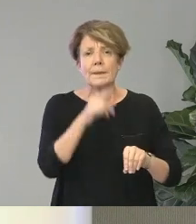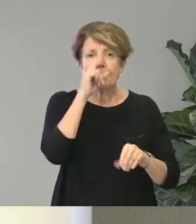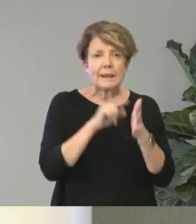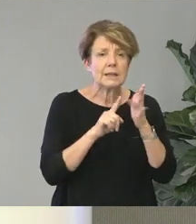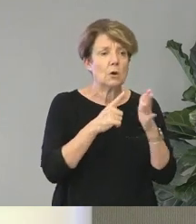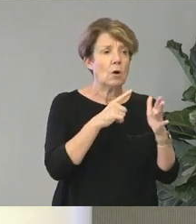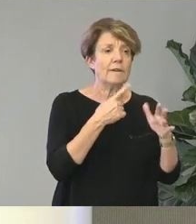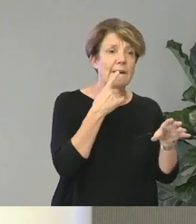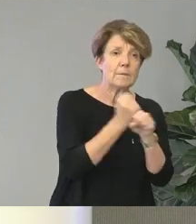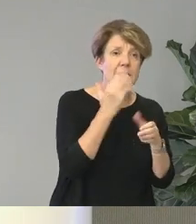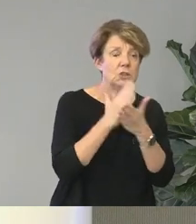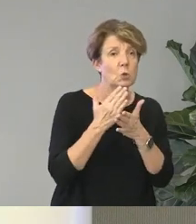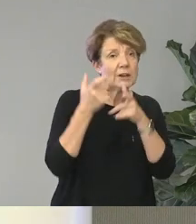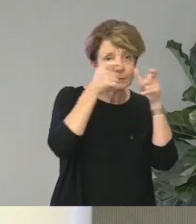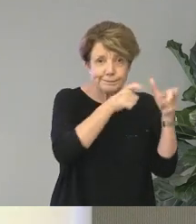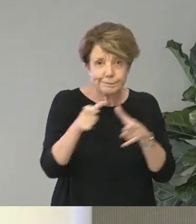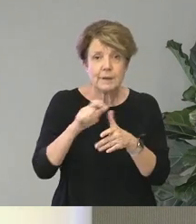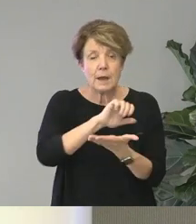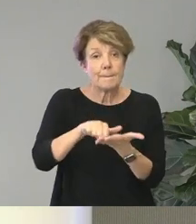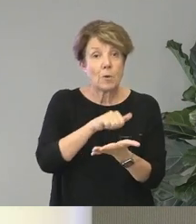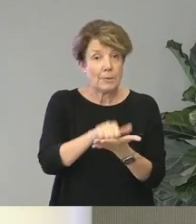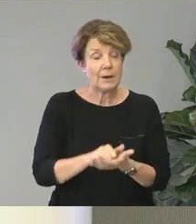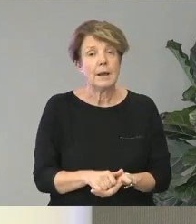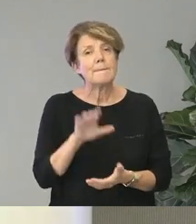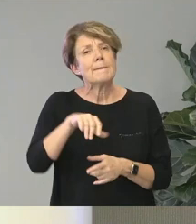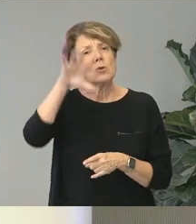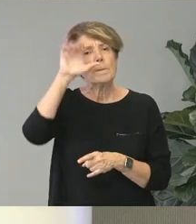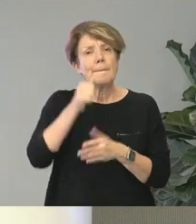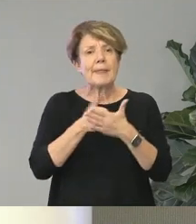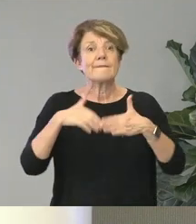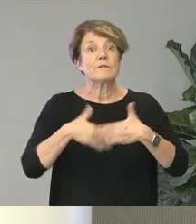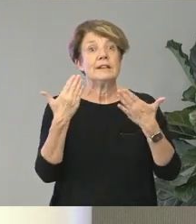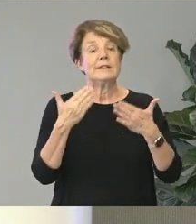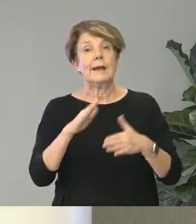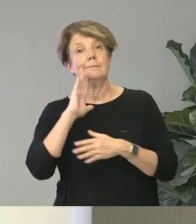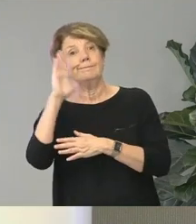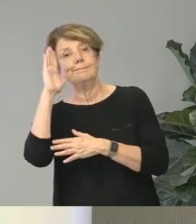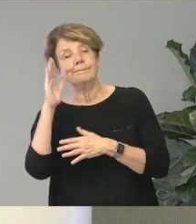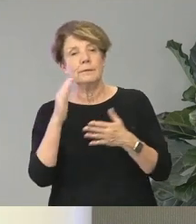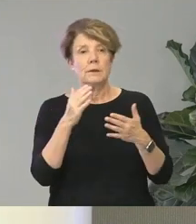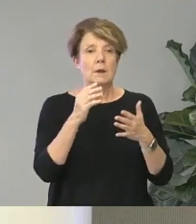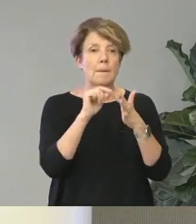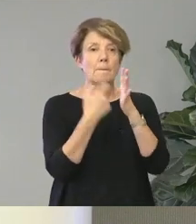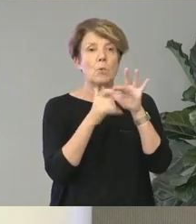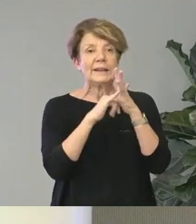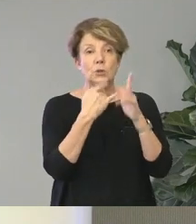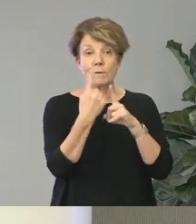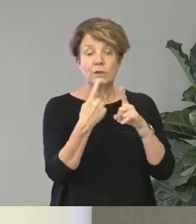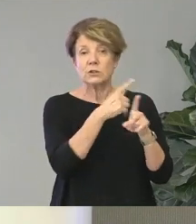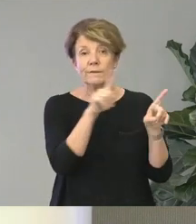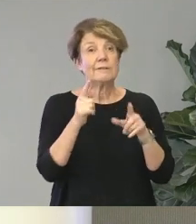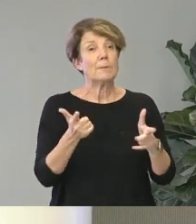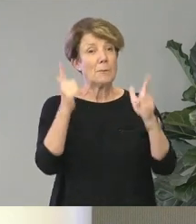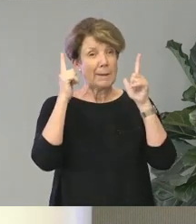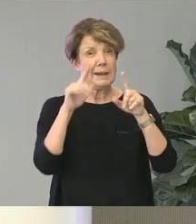govern efficiently. To this end, you may recall the daily press conferences of premiers in which they sought